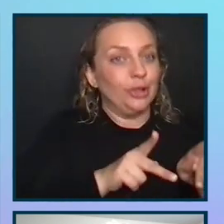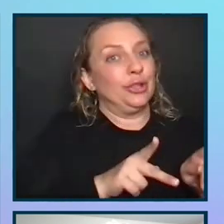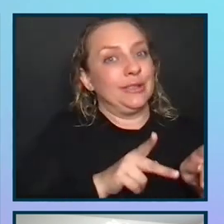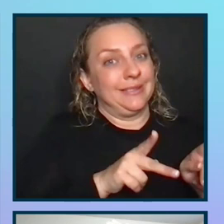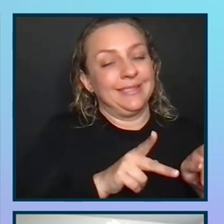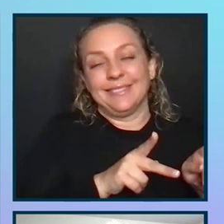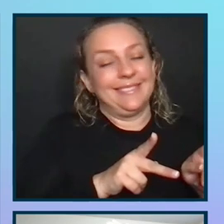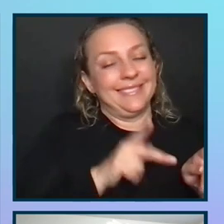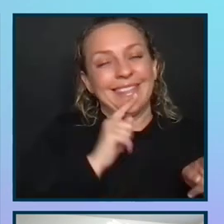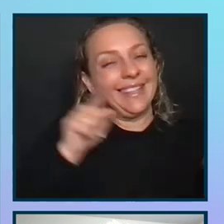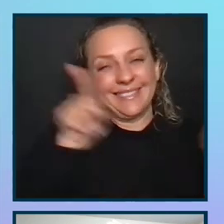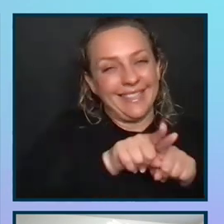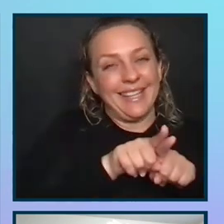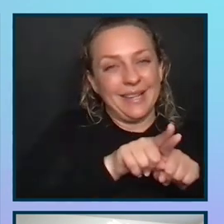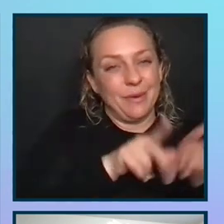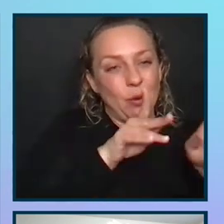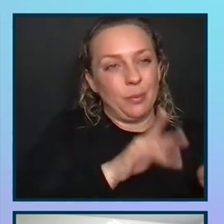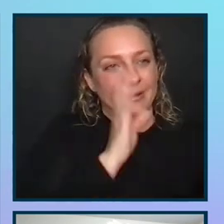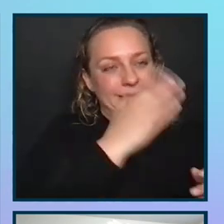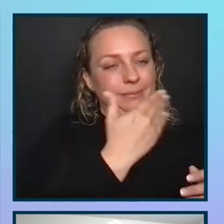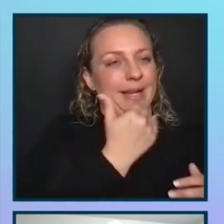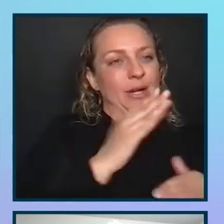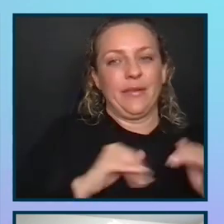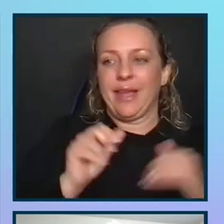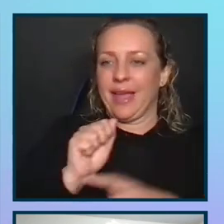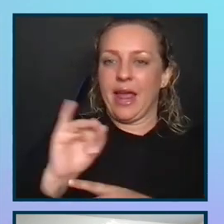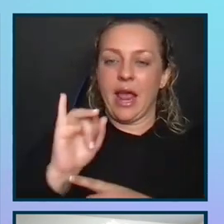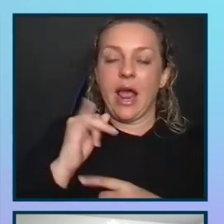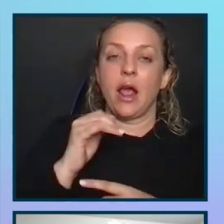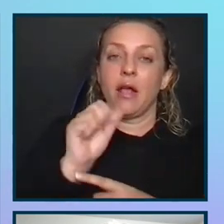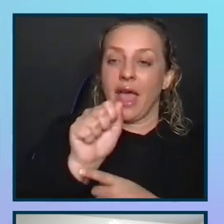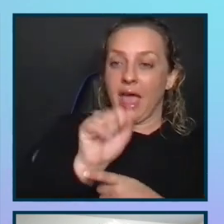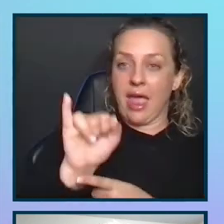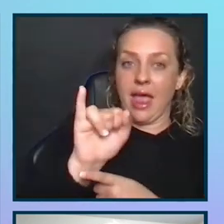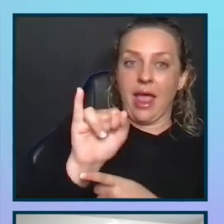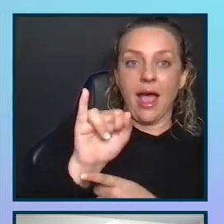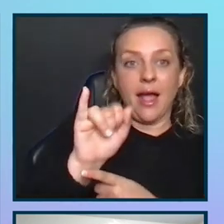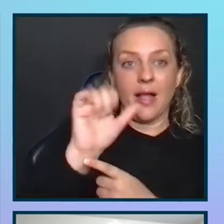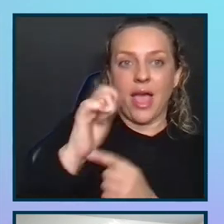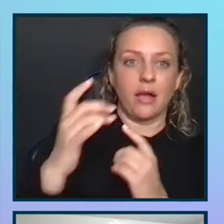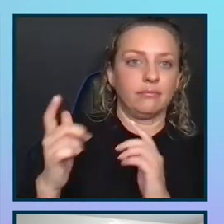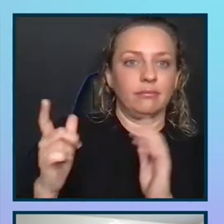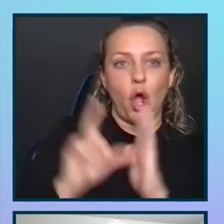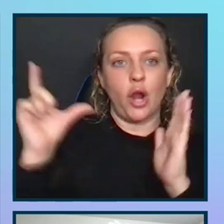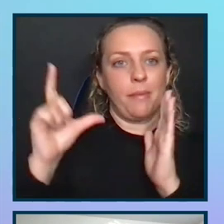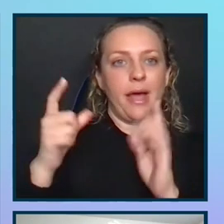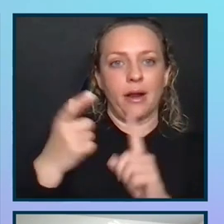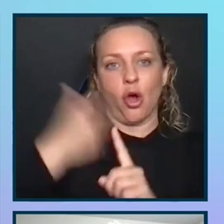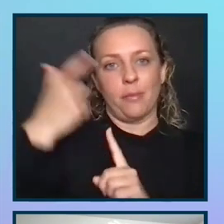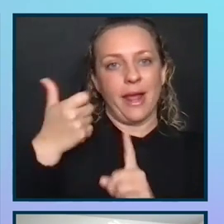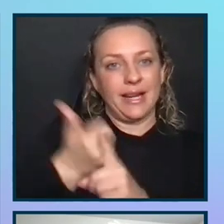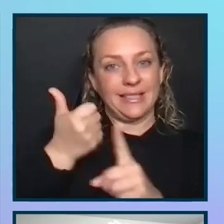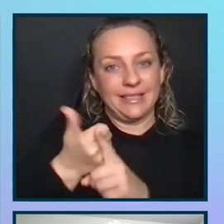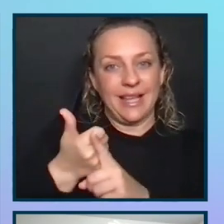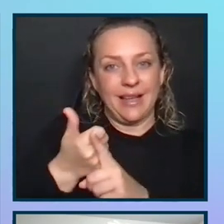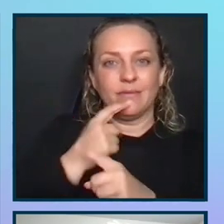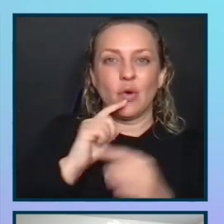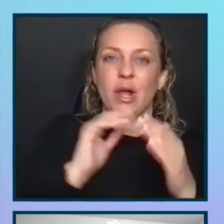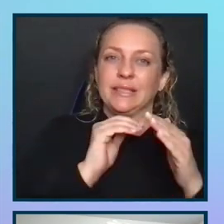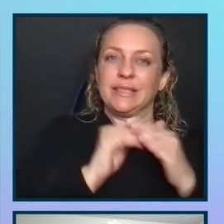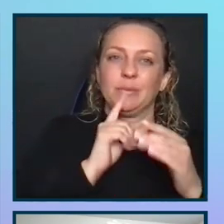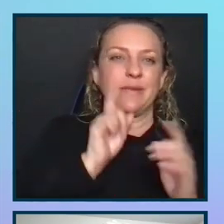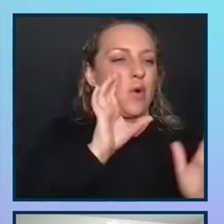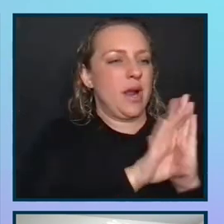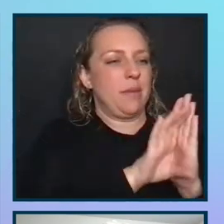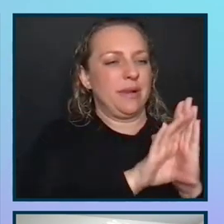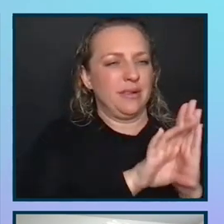any sort of automated thing to create accessibility for images, how accurate is that?